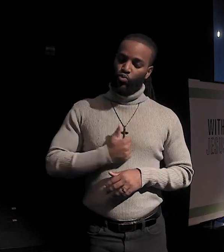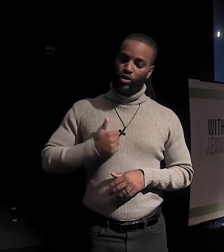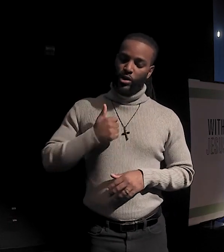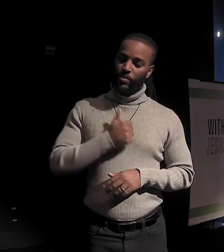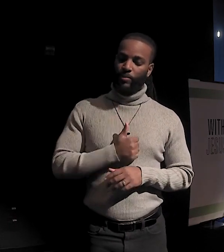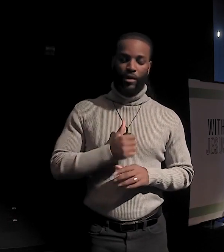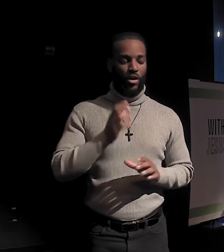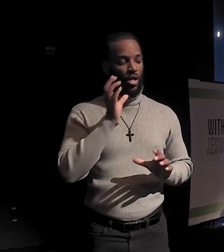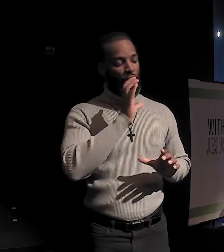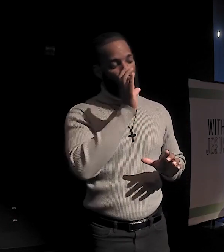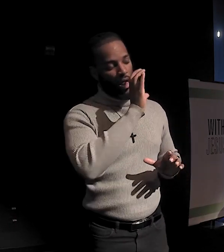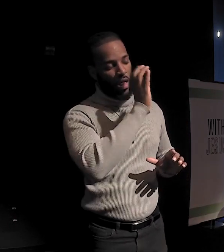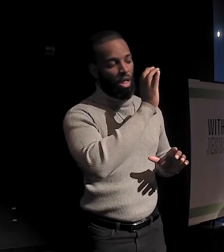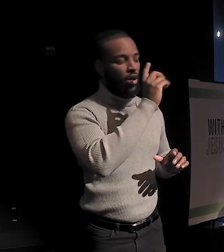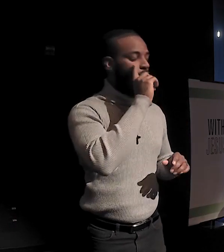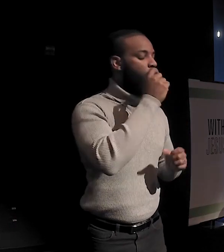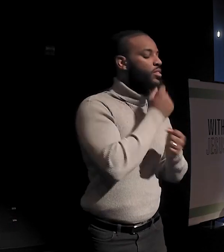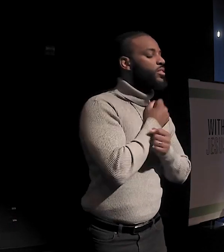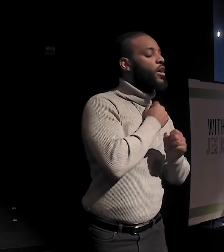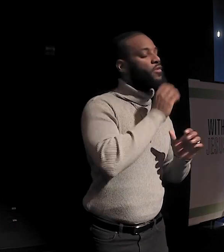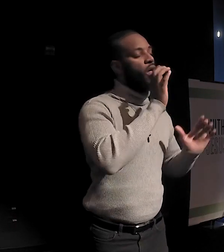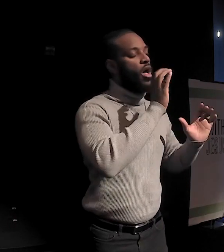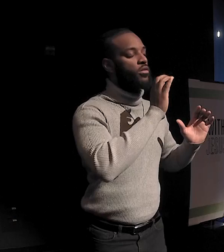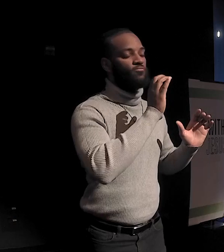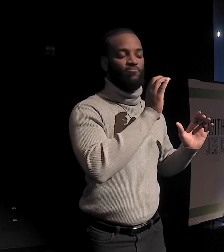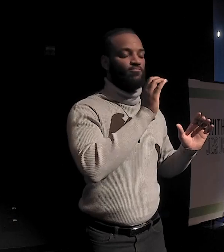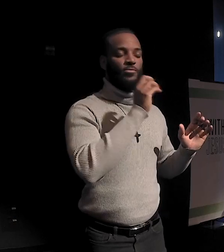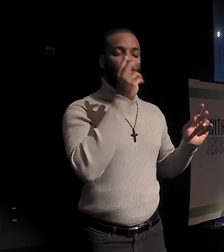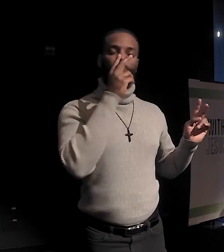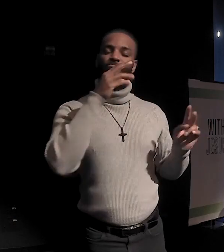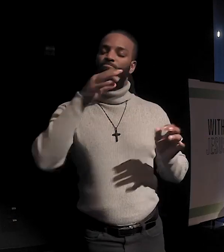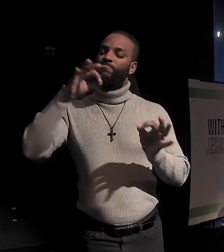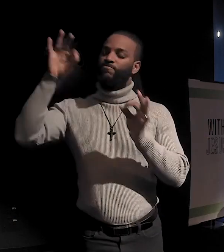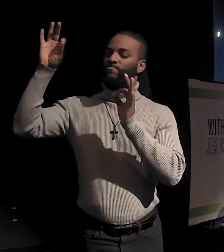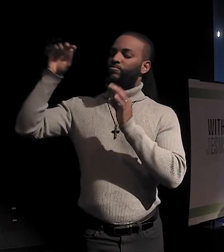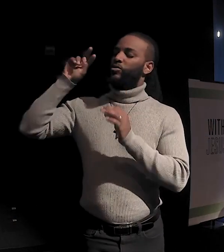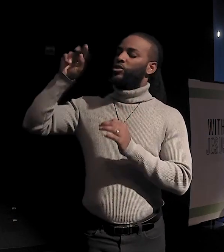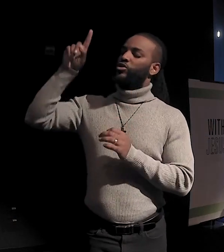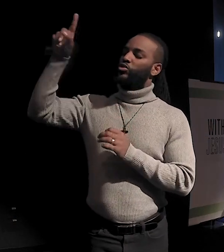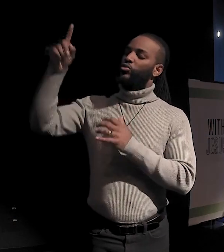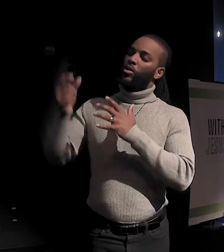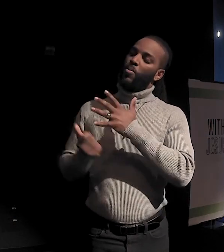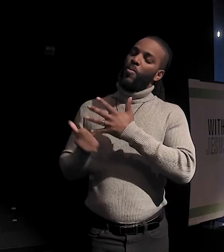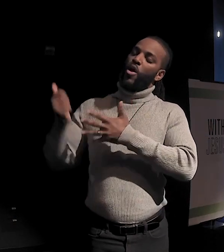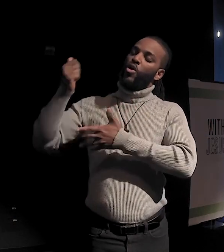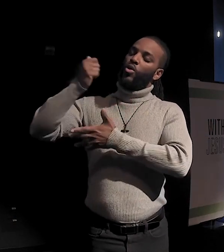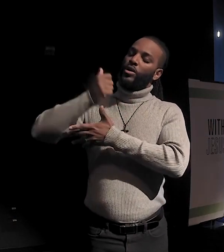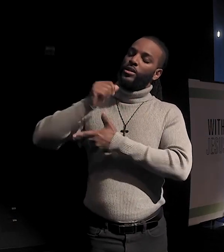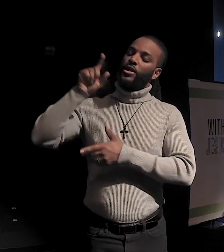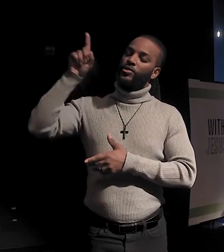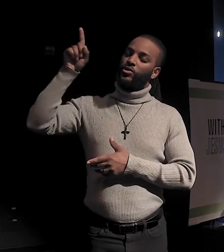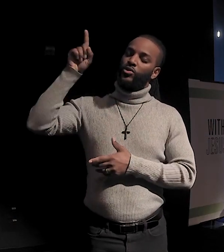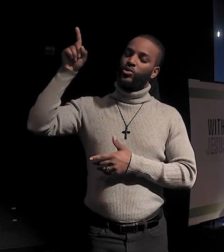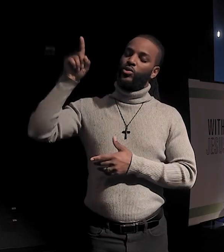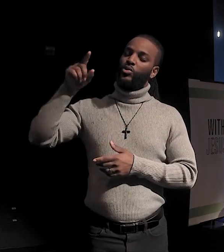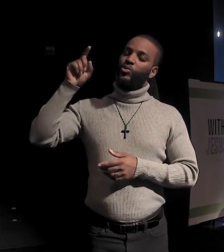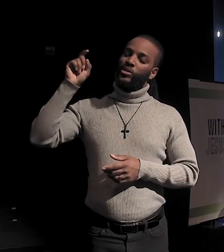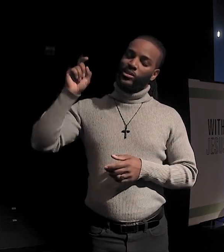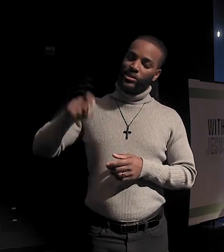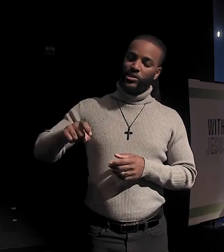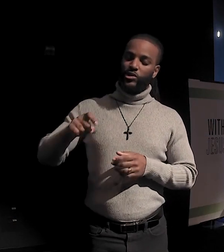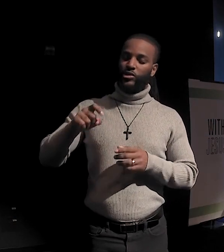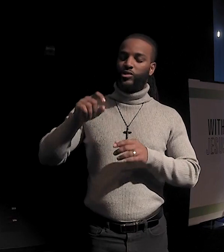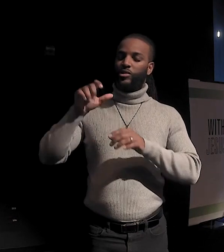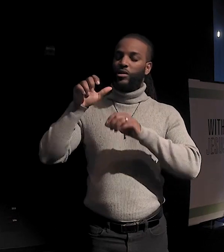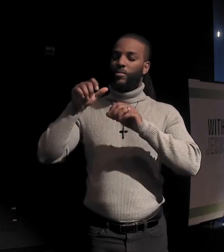looking everywhere else for love. We want to be with you. Let us be people that prioritize you as our first love. Let us get off a strat on the